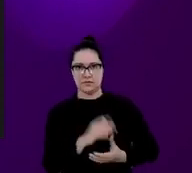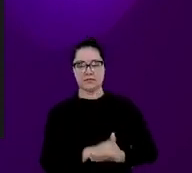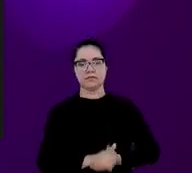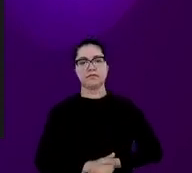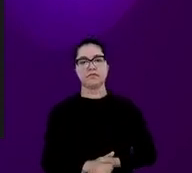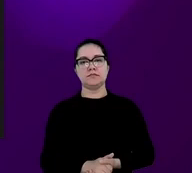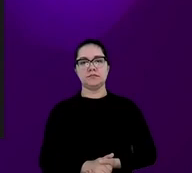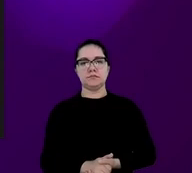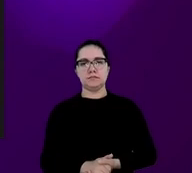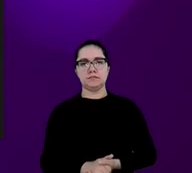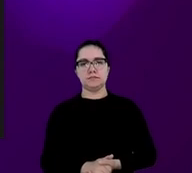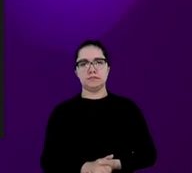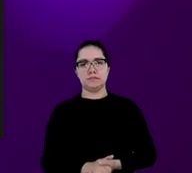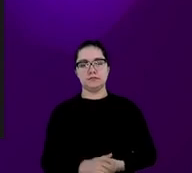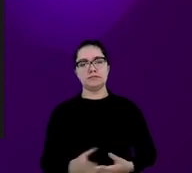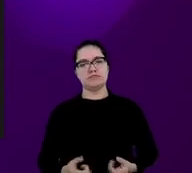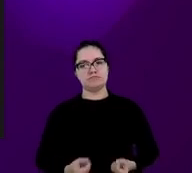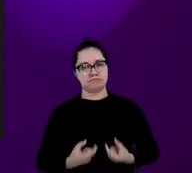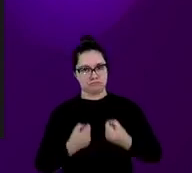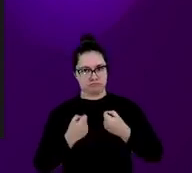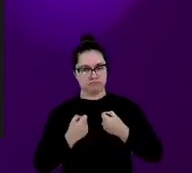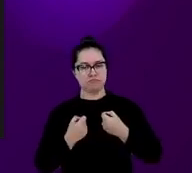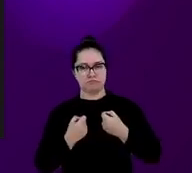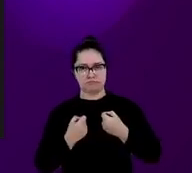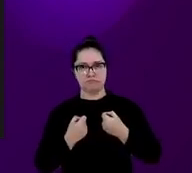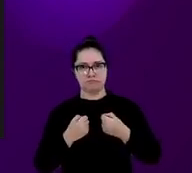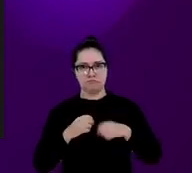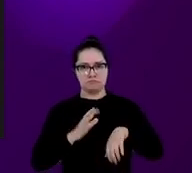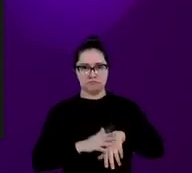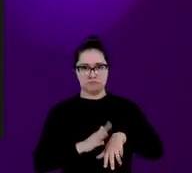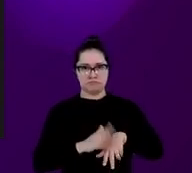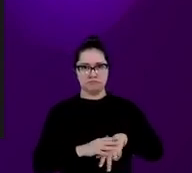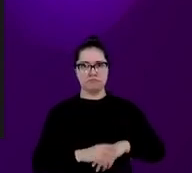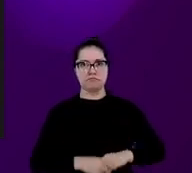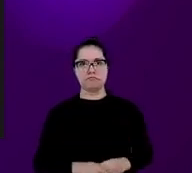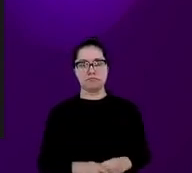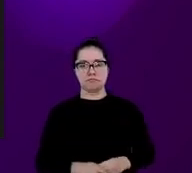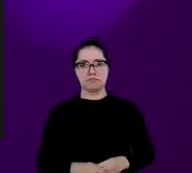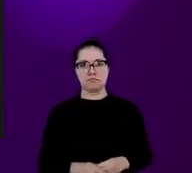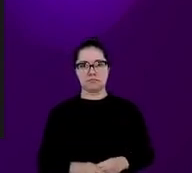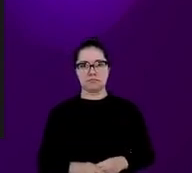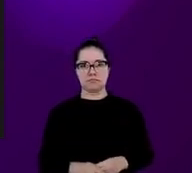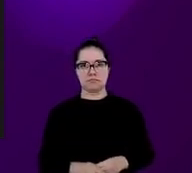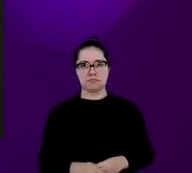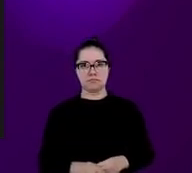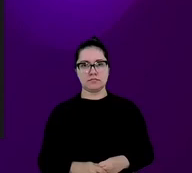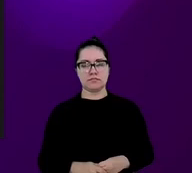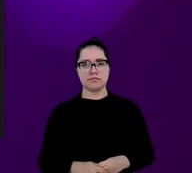about cancer patients and photobiomodulation can be harmful or not.